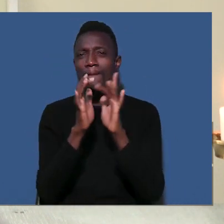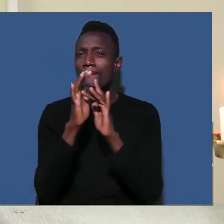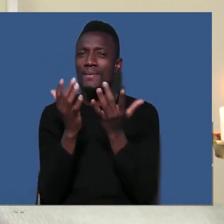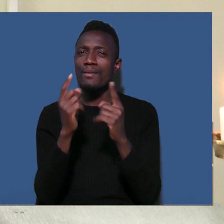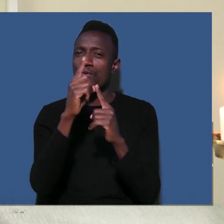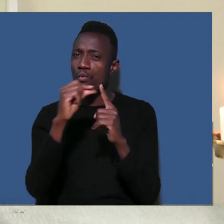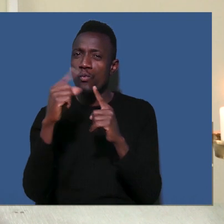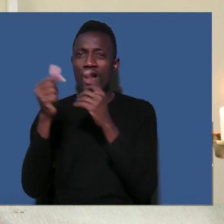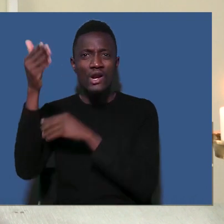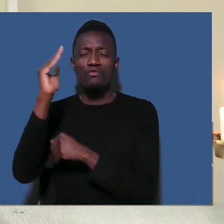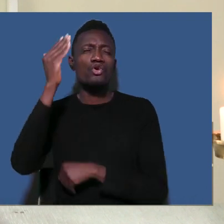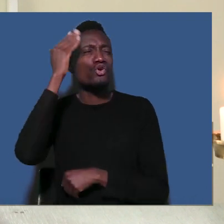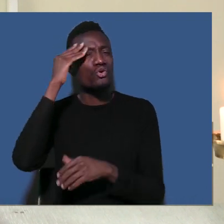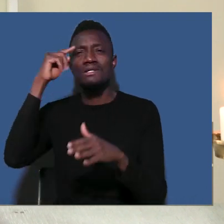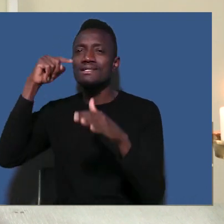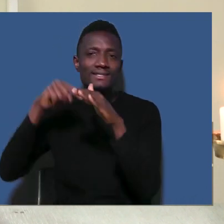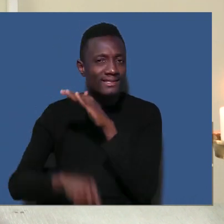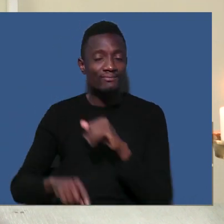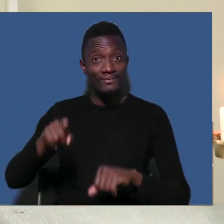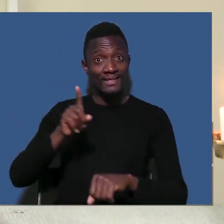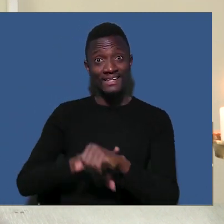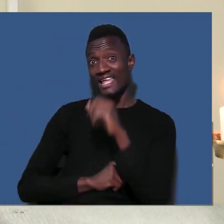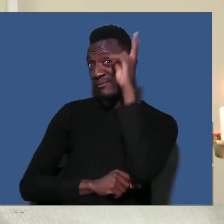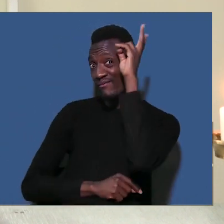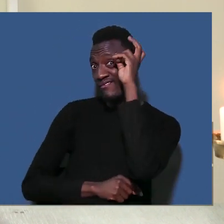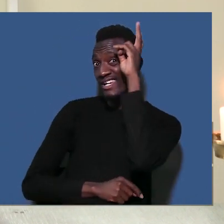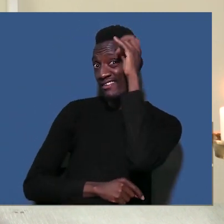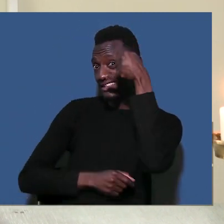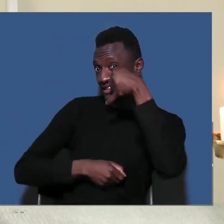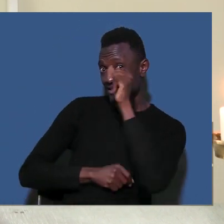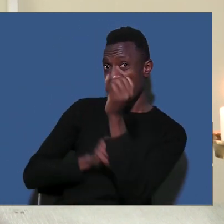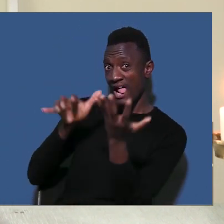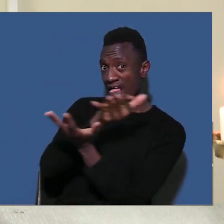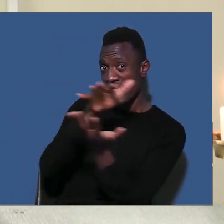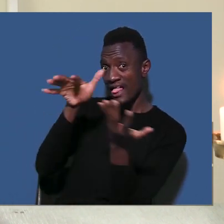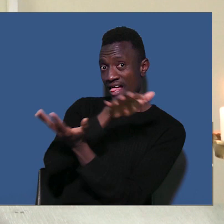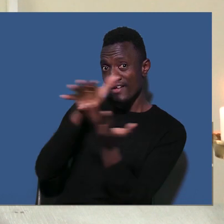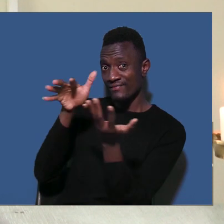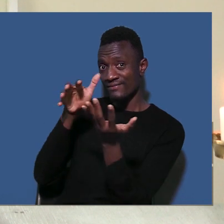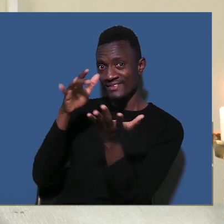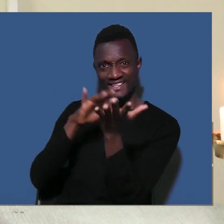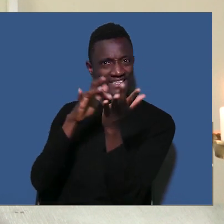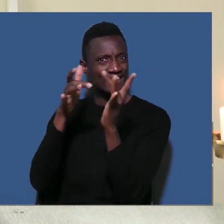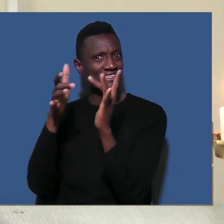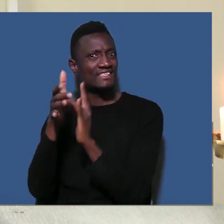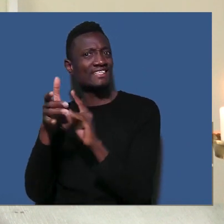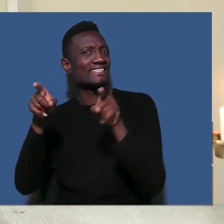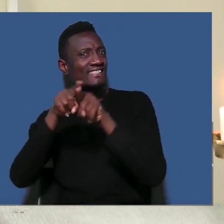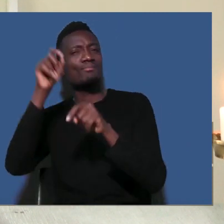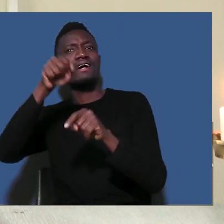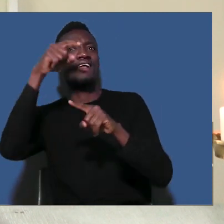quoting another scripture, Jesus is able to counter that, because he knows that the devil is quoting it out